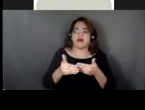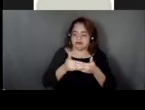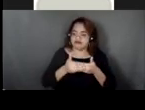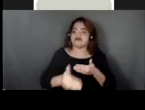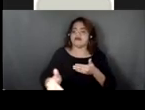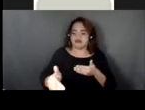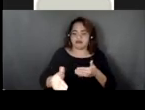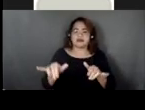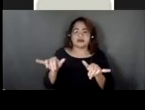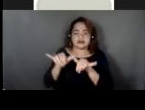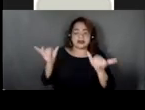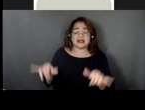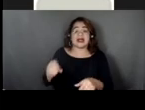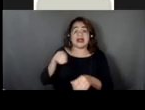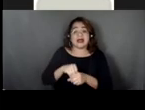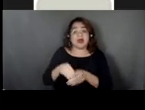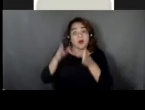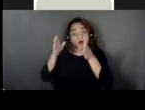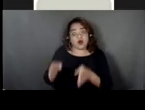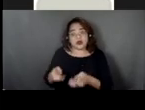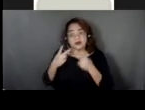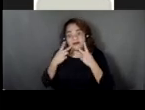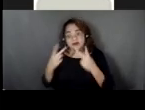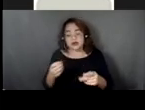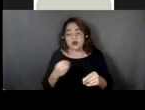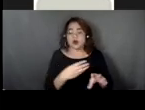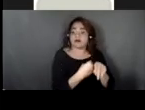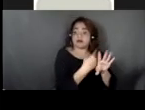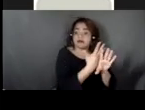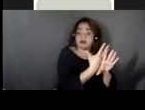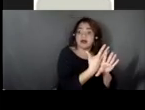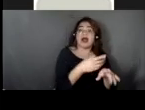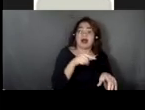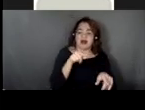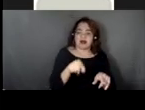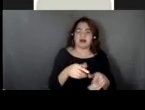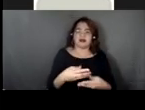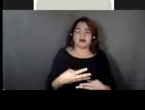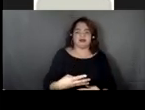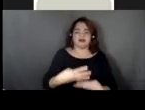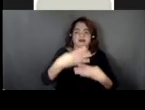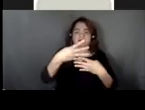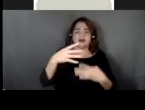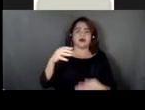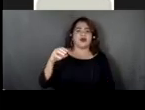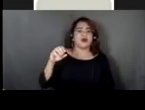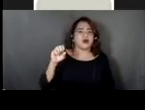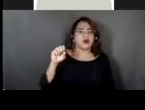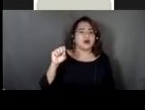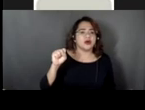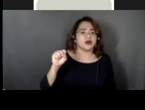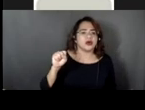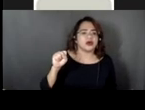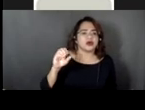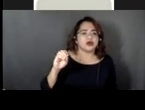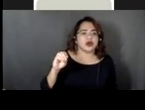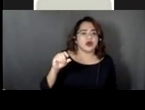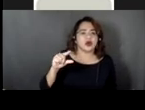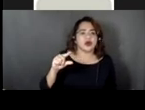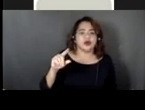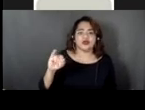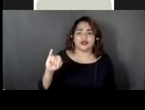an in-person visit or a video visit, they're given what we call our SOGI questionnaire to